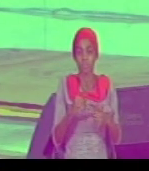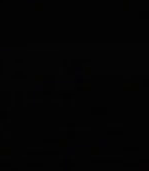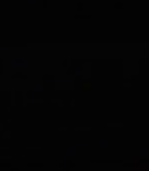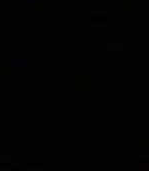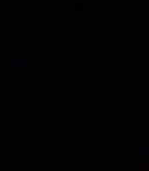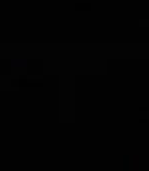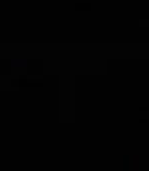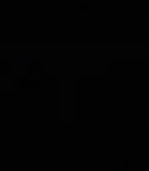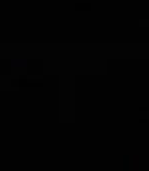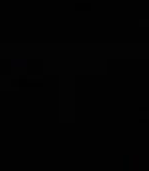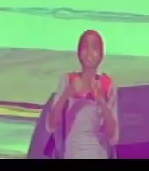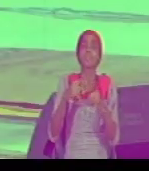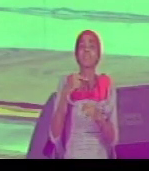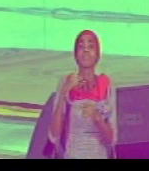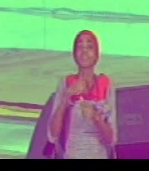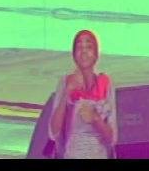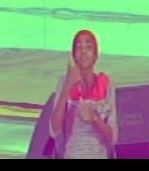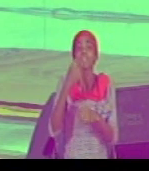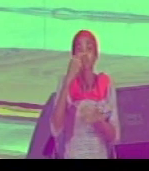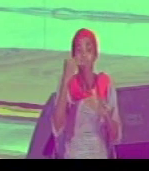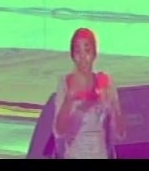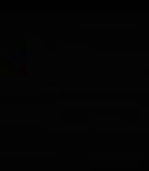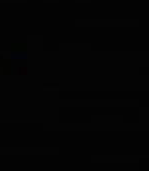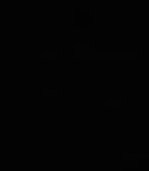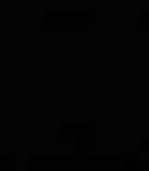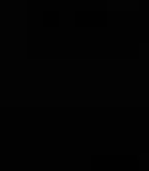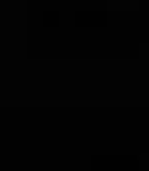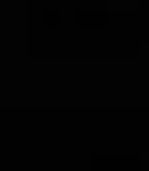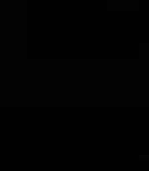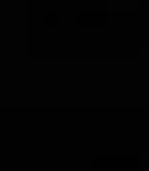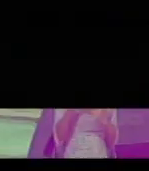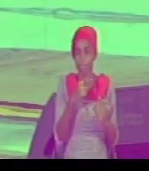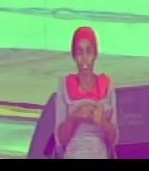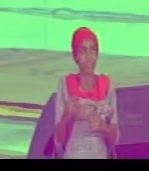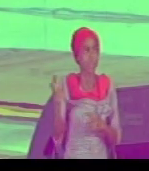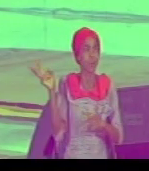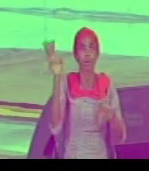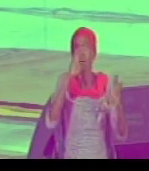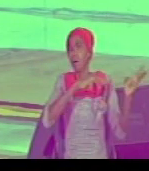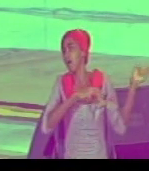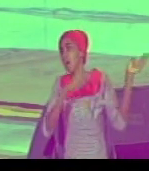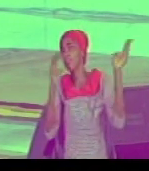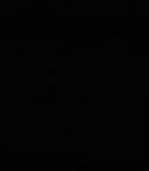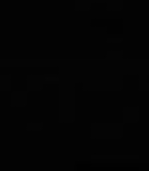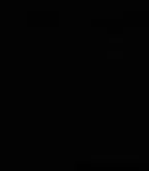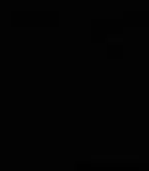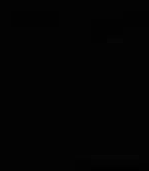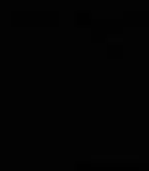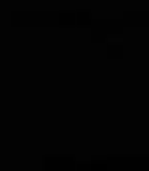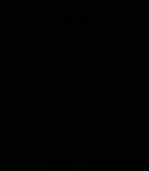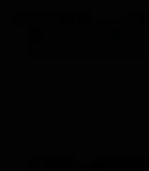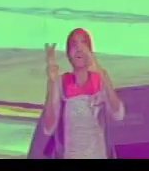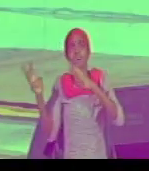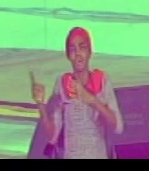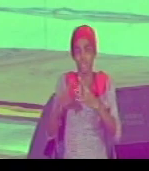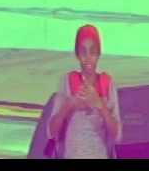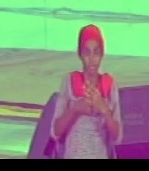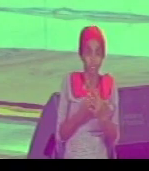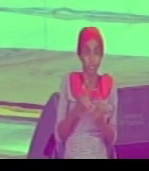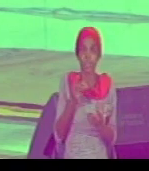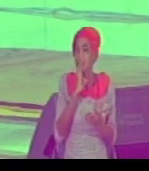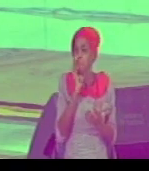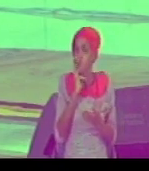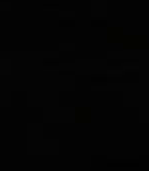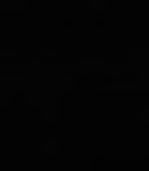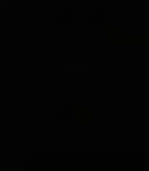destination, to the other side. And then stormy wind arose, bringing water into the